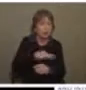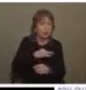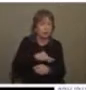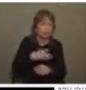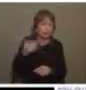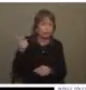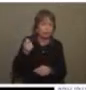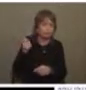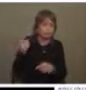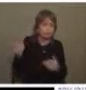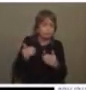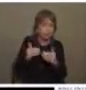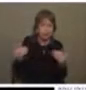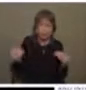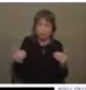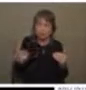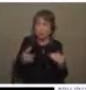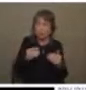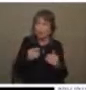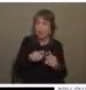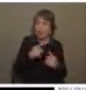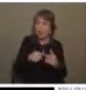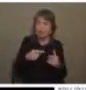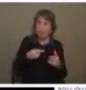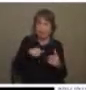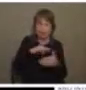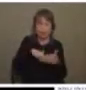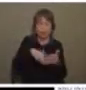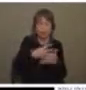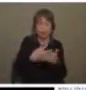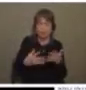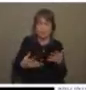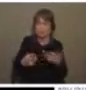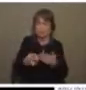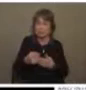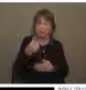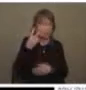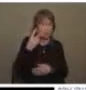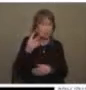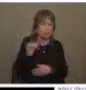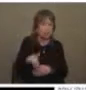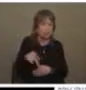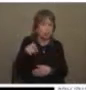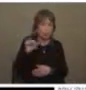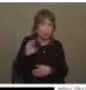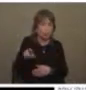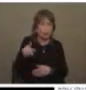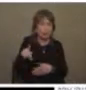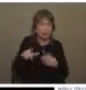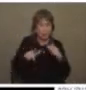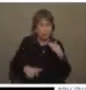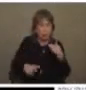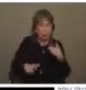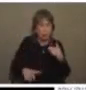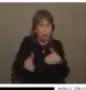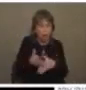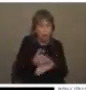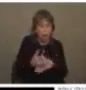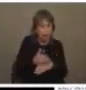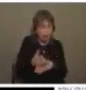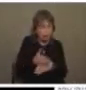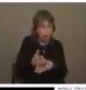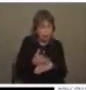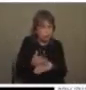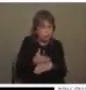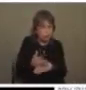Rico. You can move to the next slide. I graphed it. And when you graph it, you can see that Puerto Rico is in the low, low quadrant, meaning low average months on welfare and